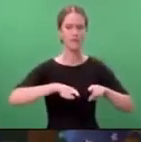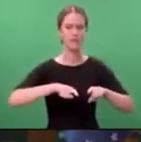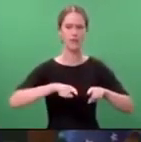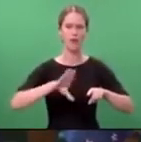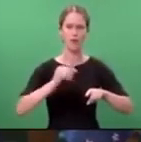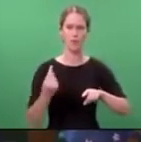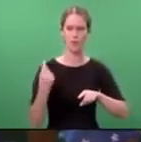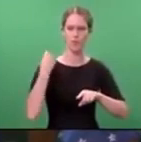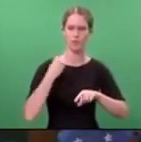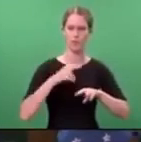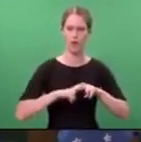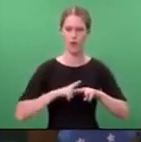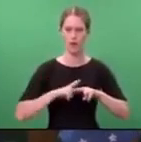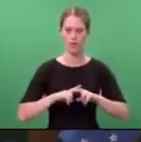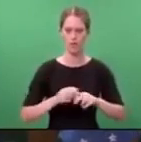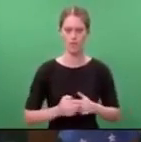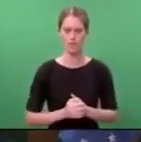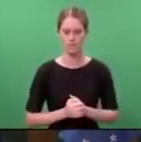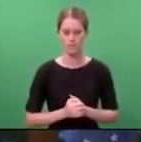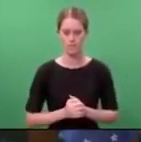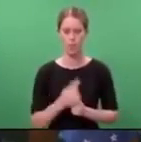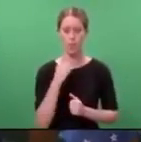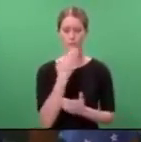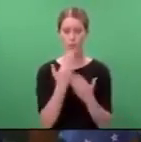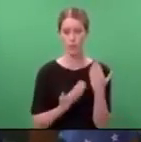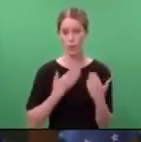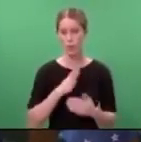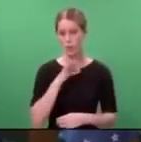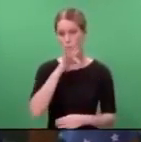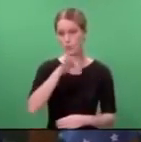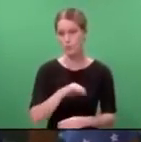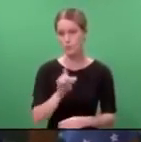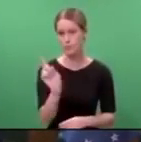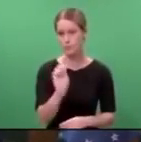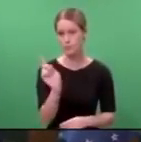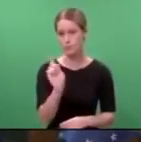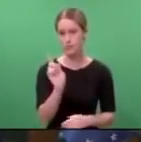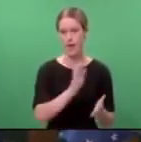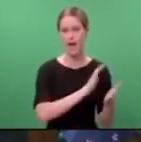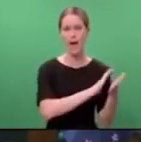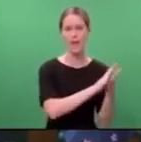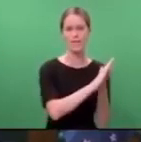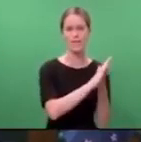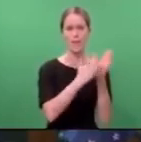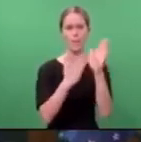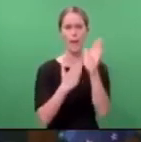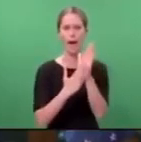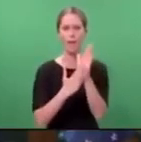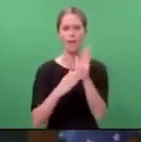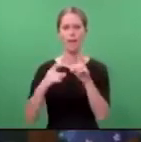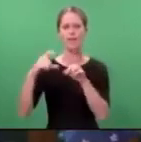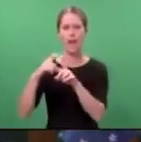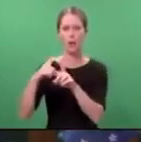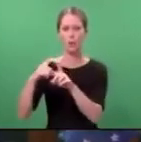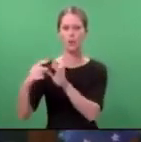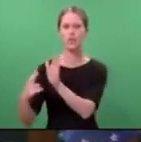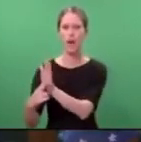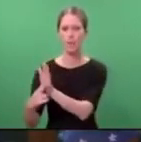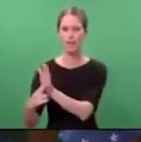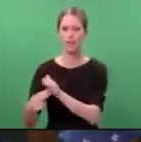15th of March when I wish to mention they're so haughty Mohammed Daoud nabi